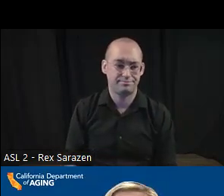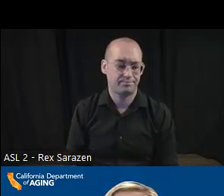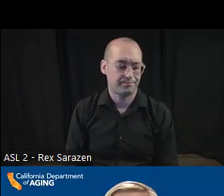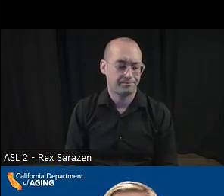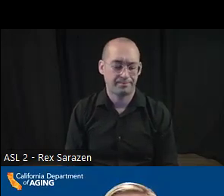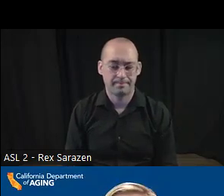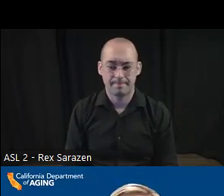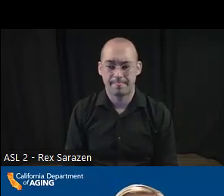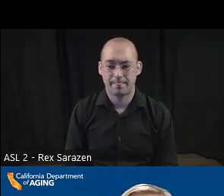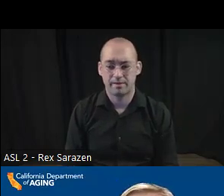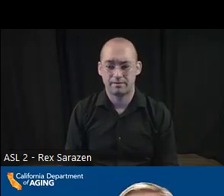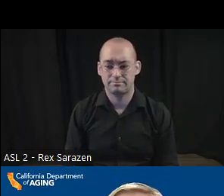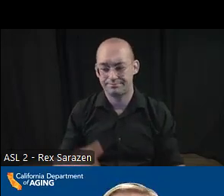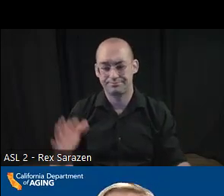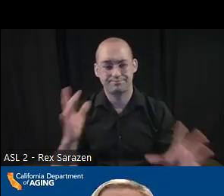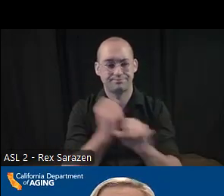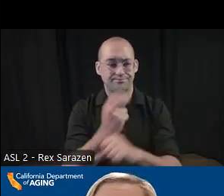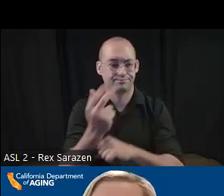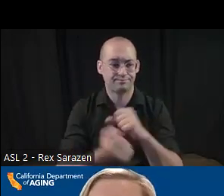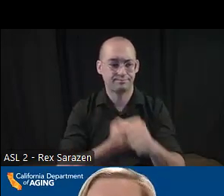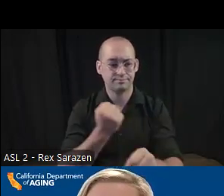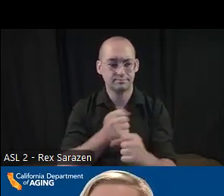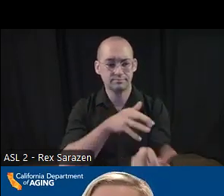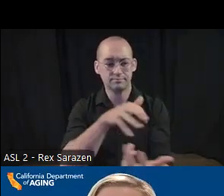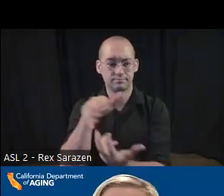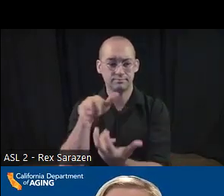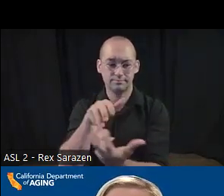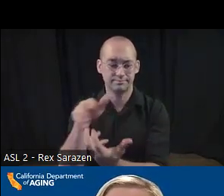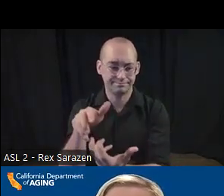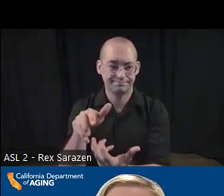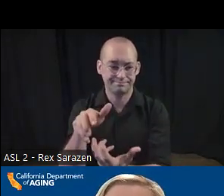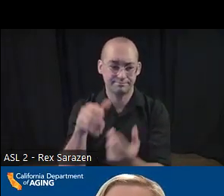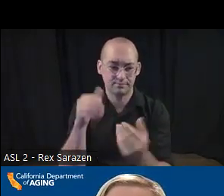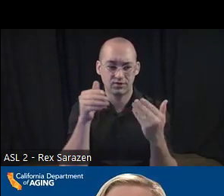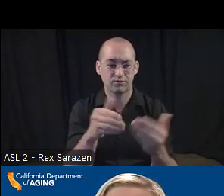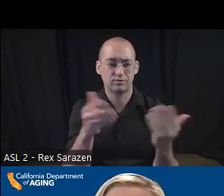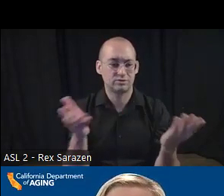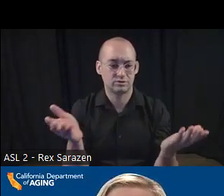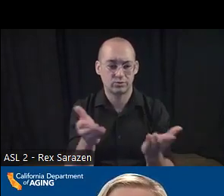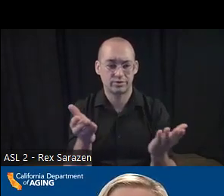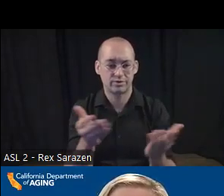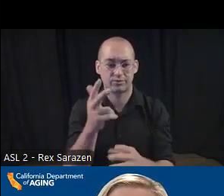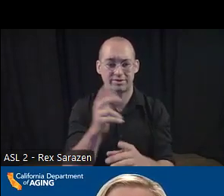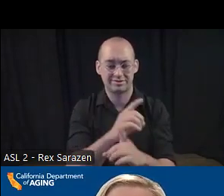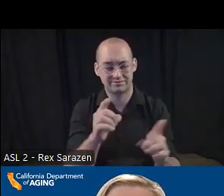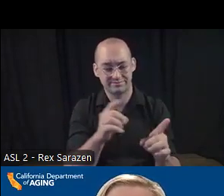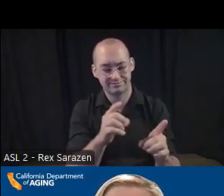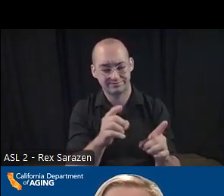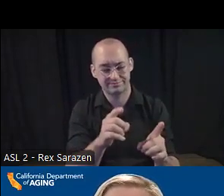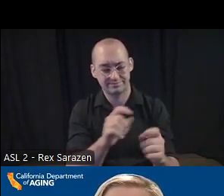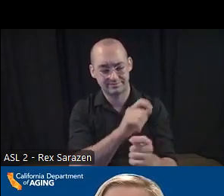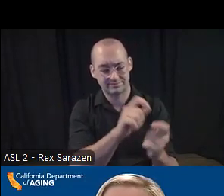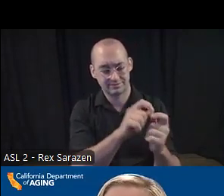So the culmination of this 3 years of engagement, we're really focused on three specific areas from